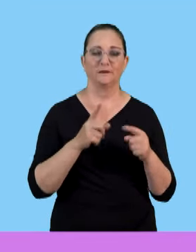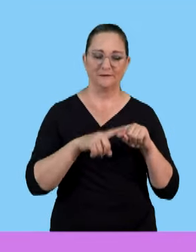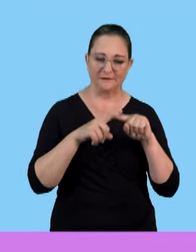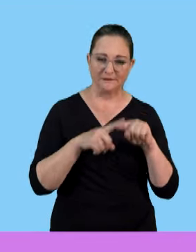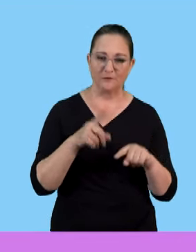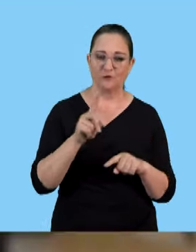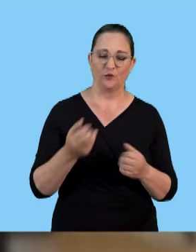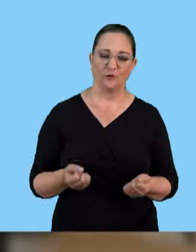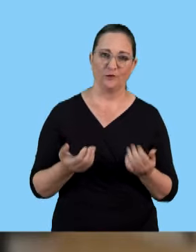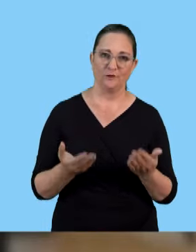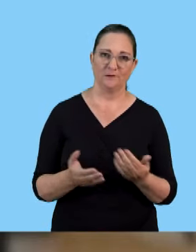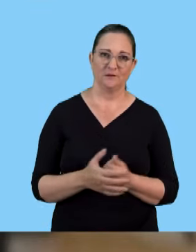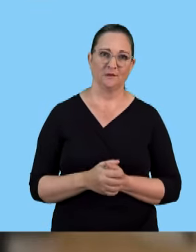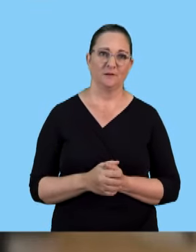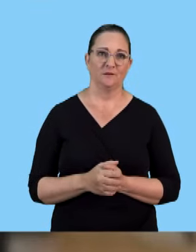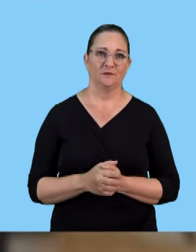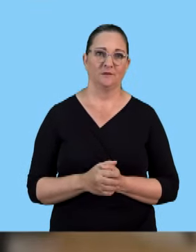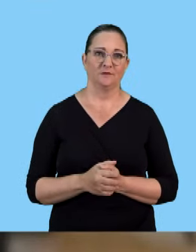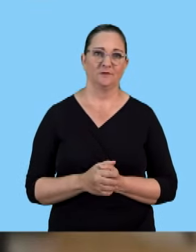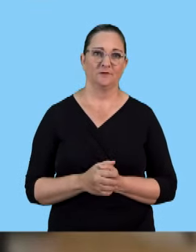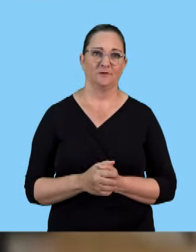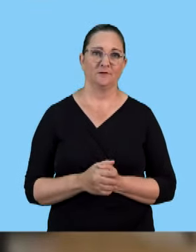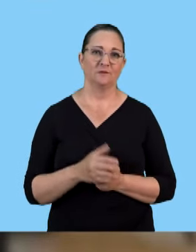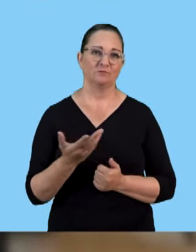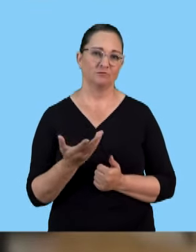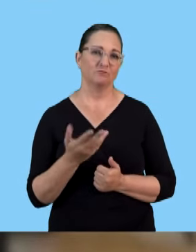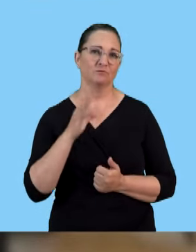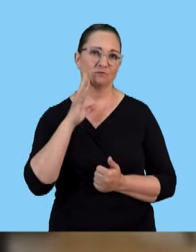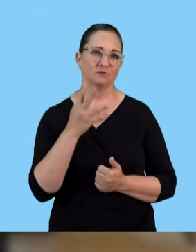depend on the service that will be charged by the service